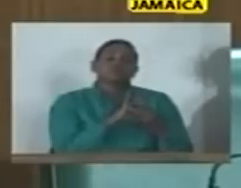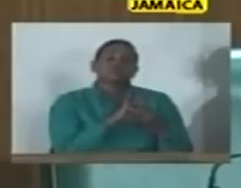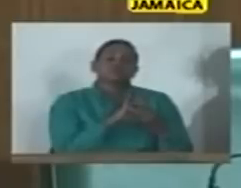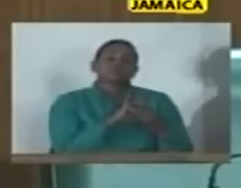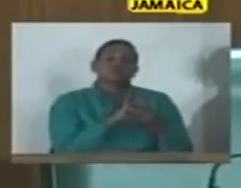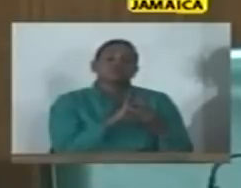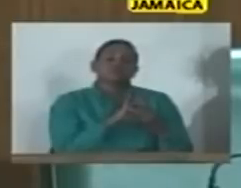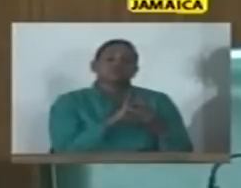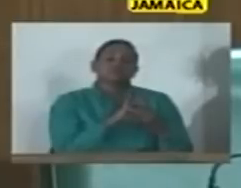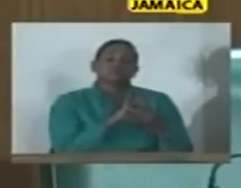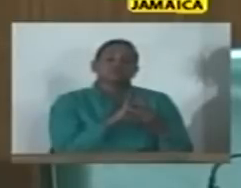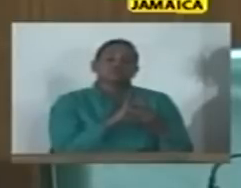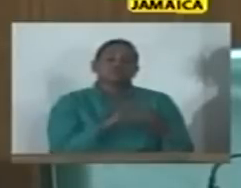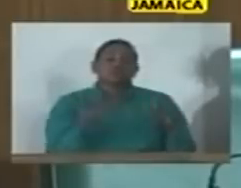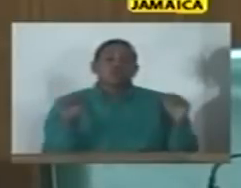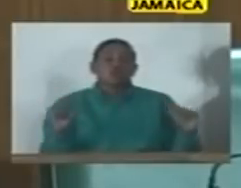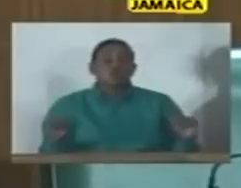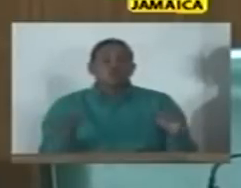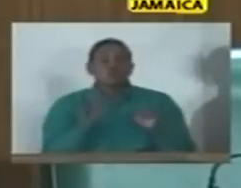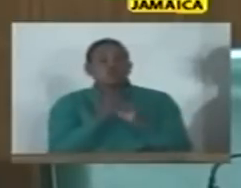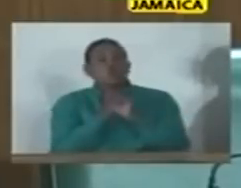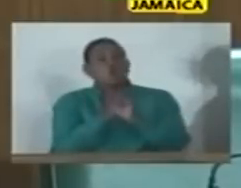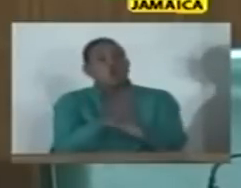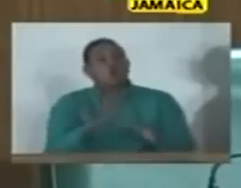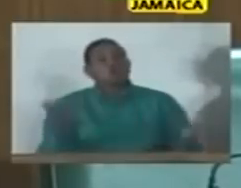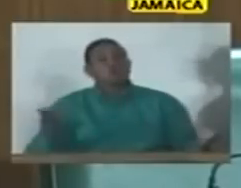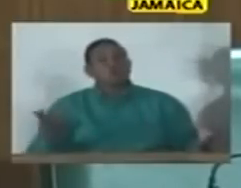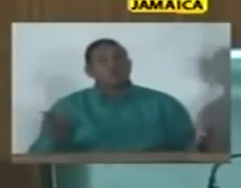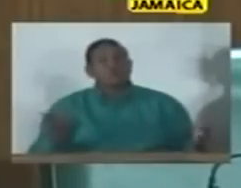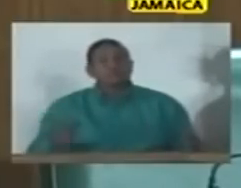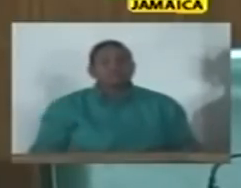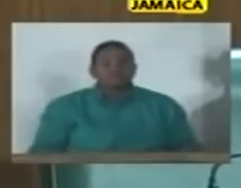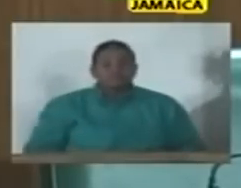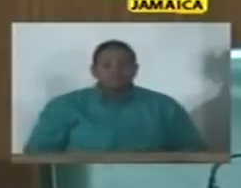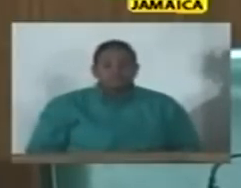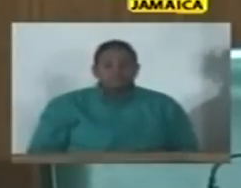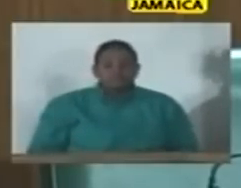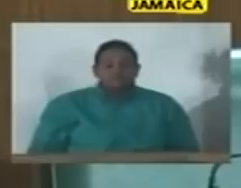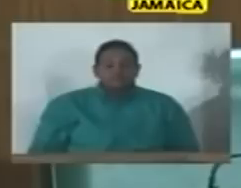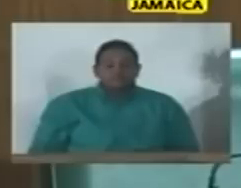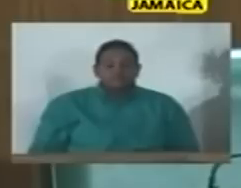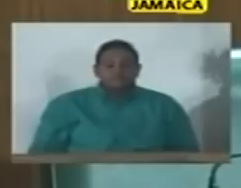and could cause the kind of